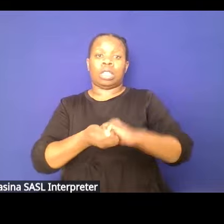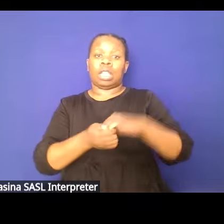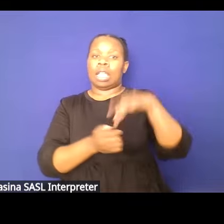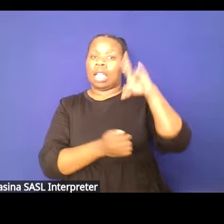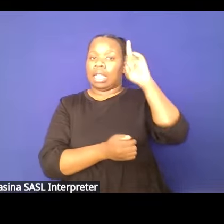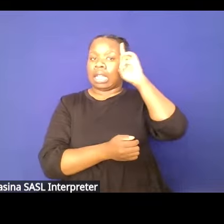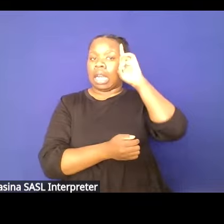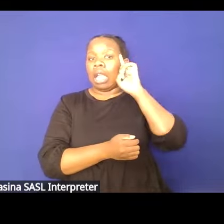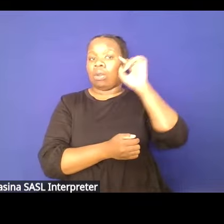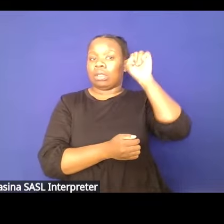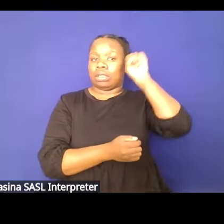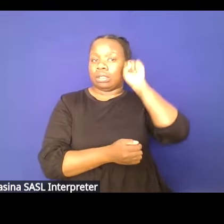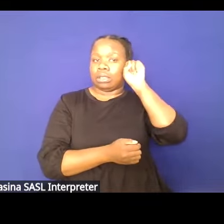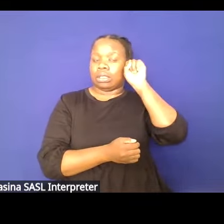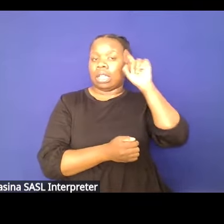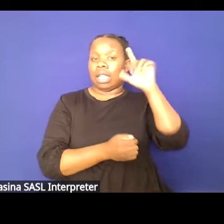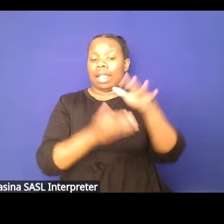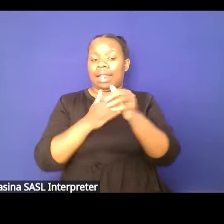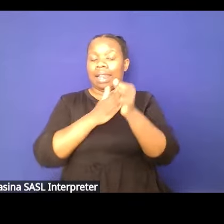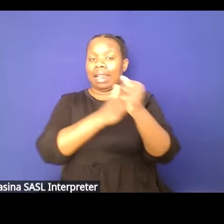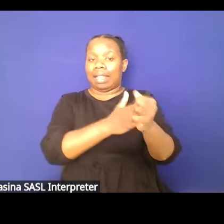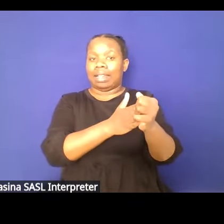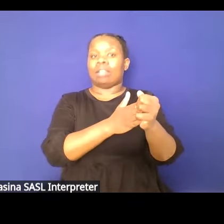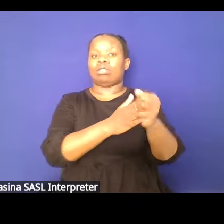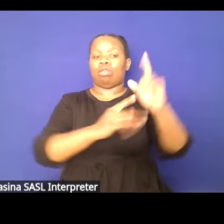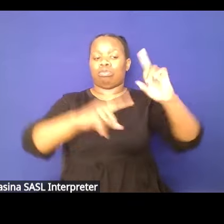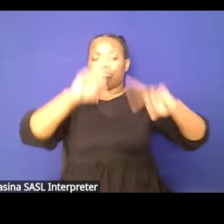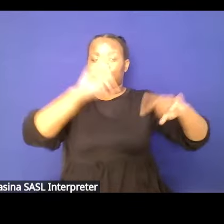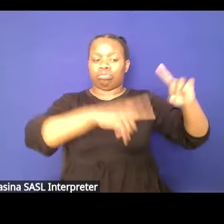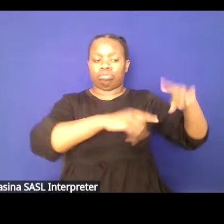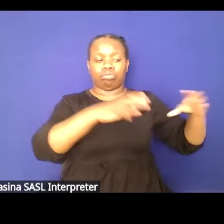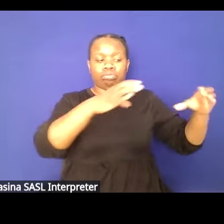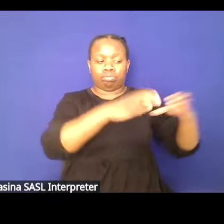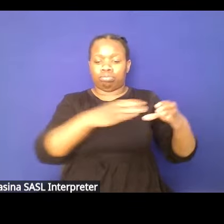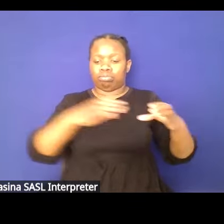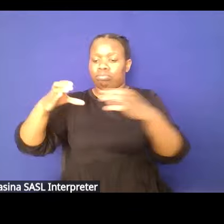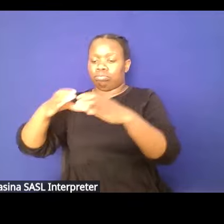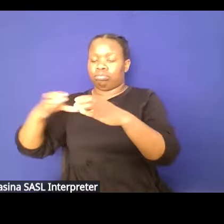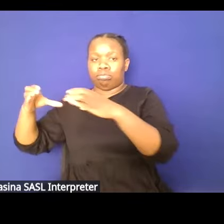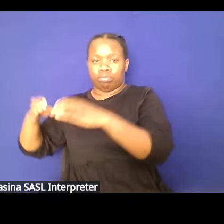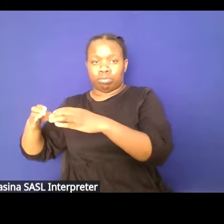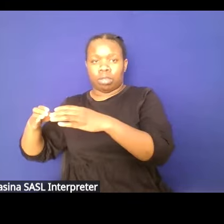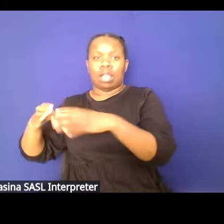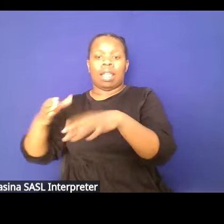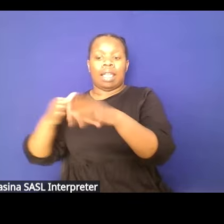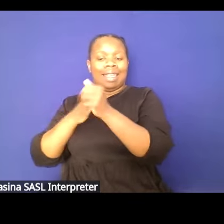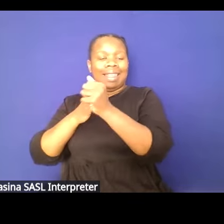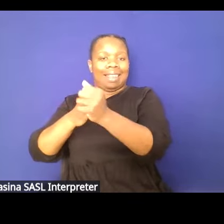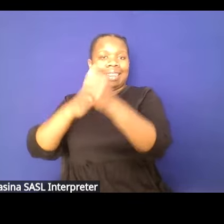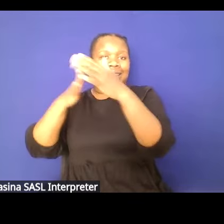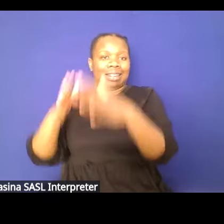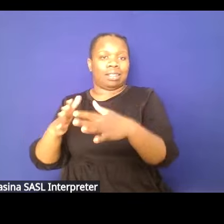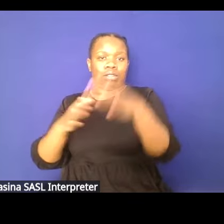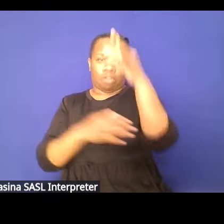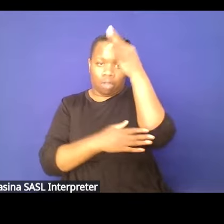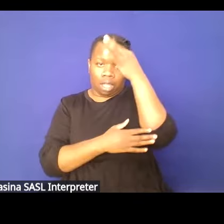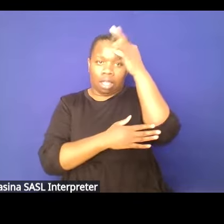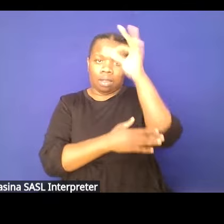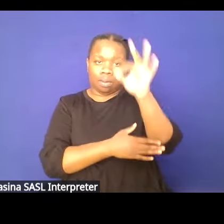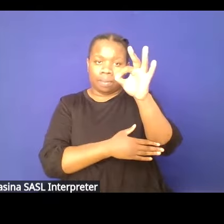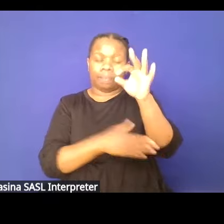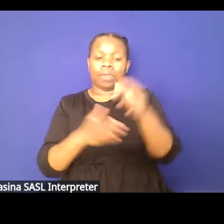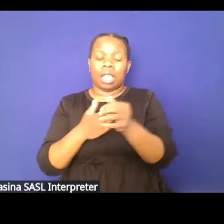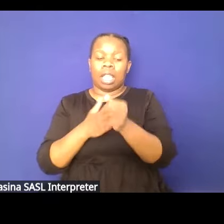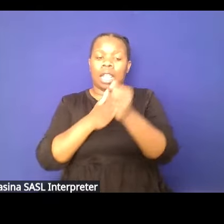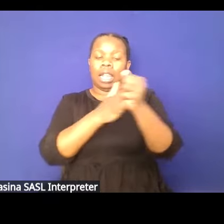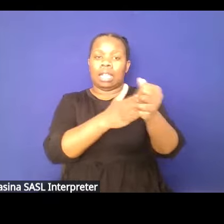of the disability sector, leaders of government departments and state entities, leaders of labor